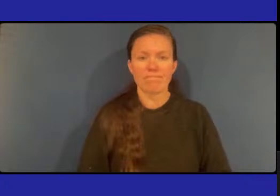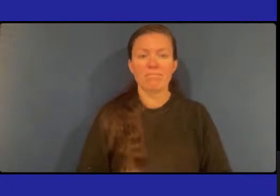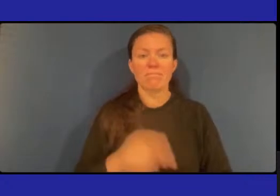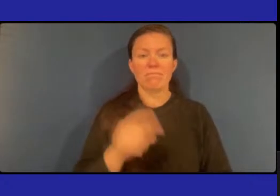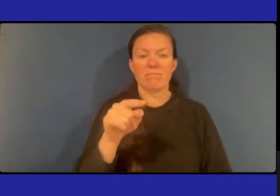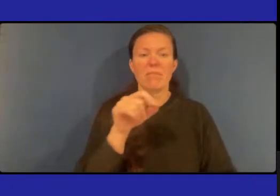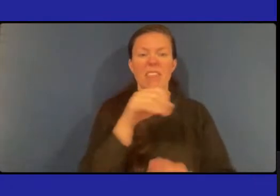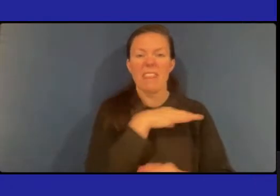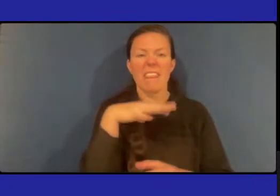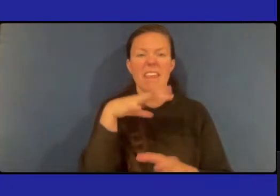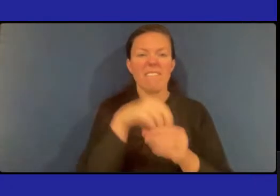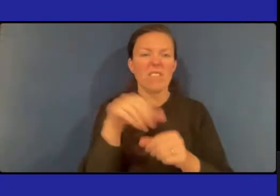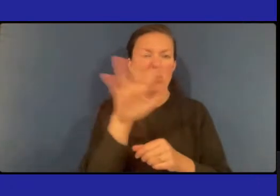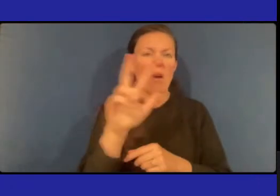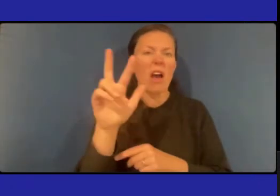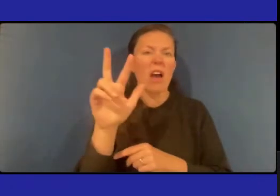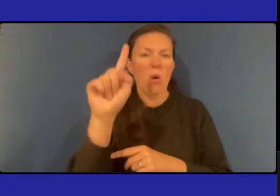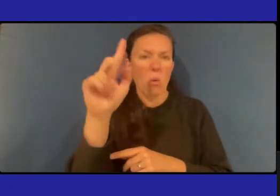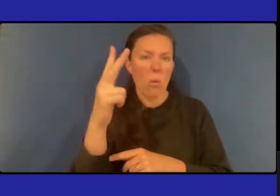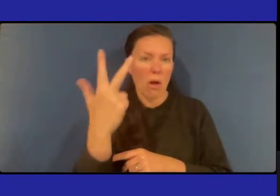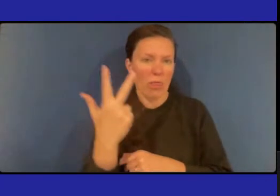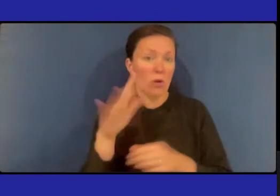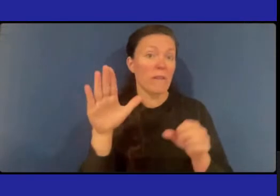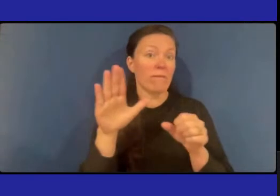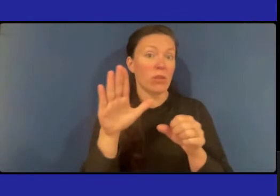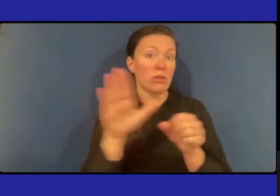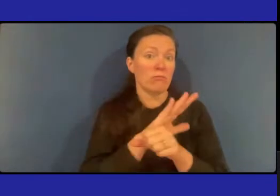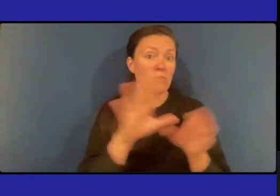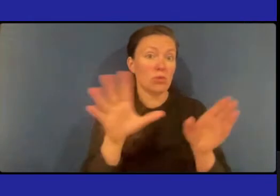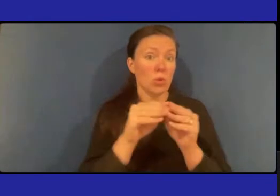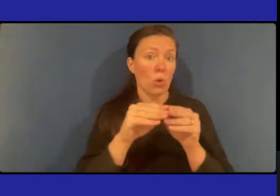a third of the CHS workforce.